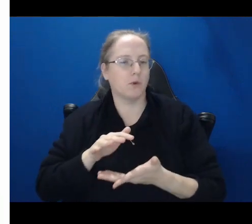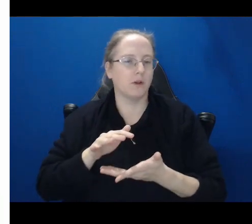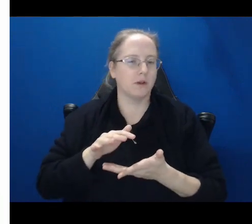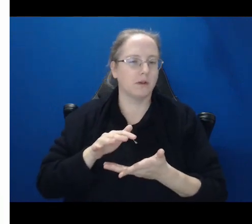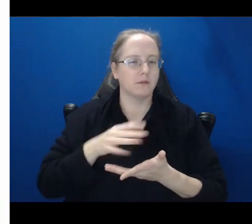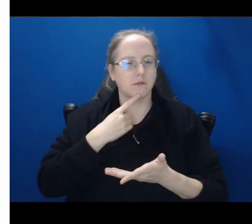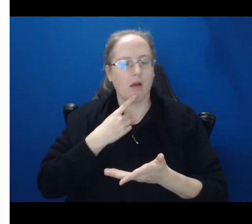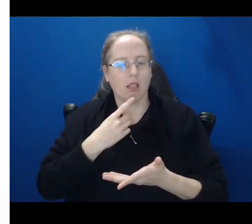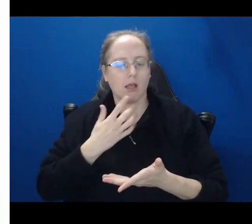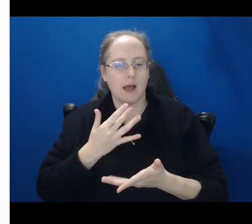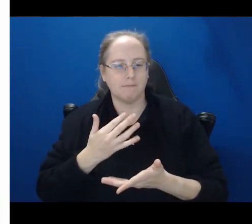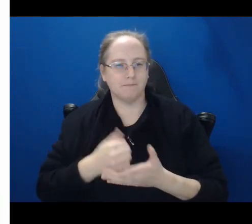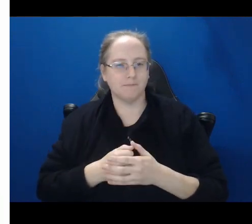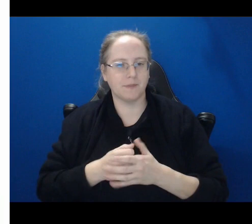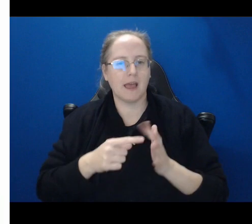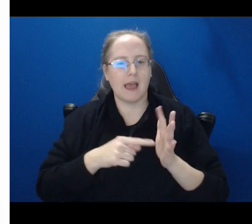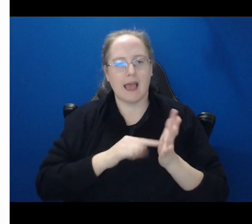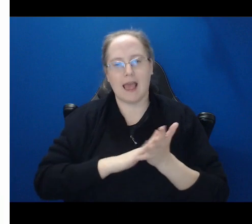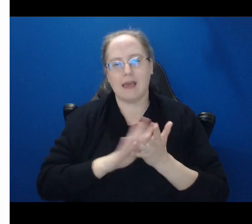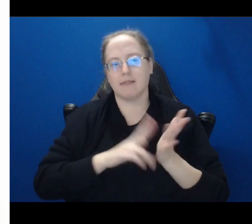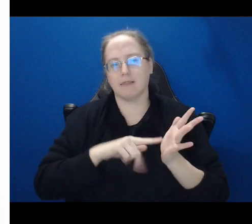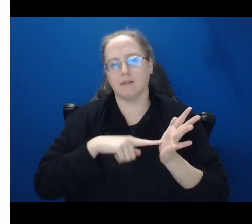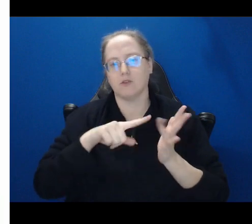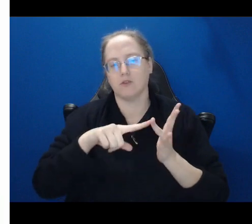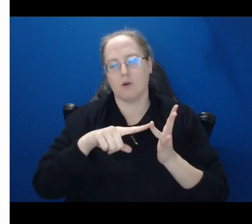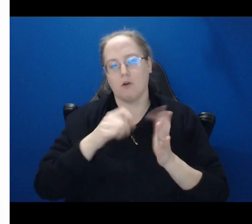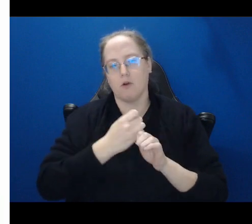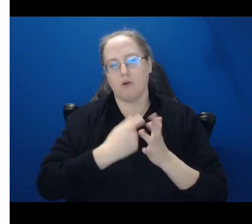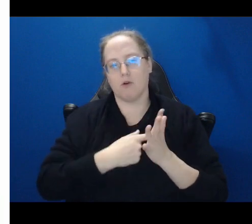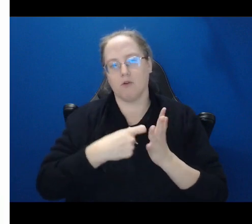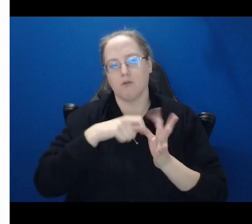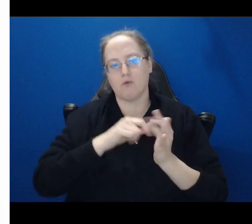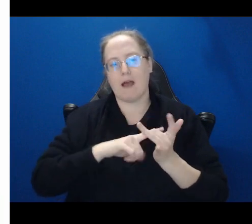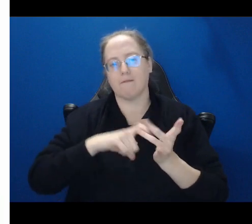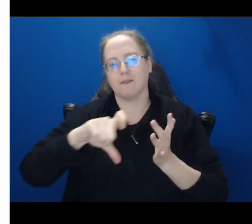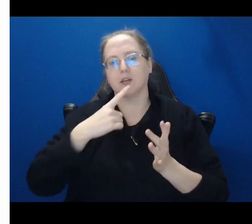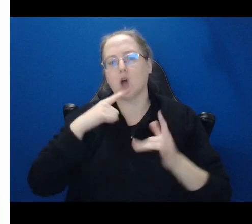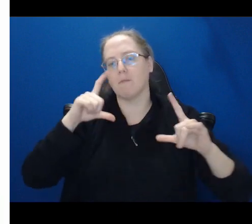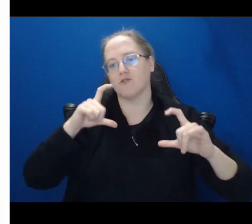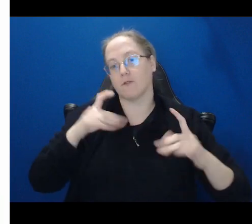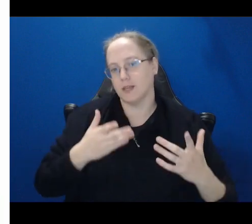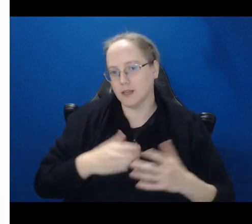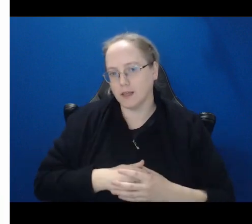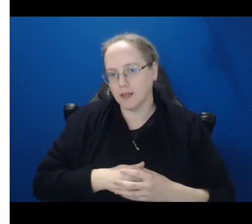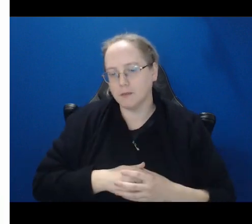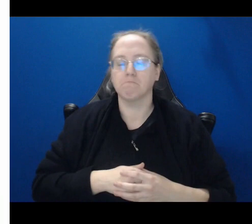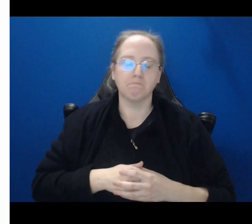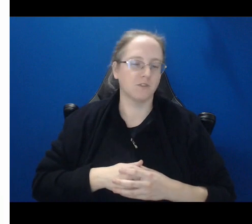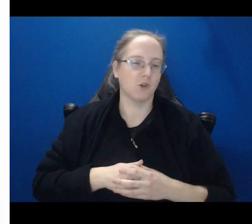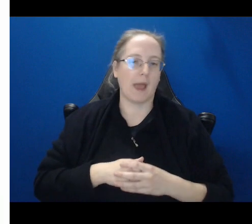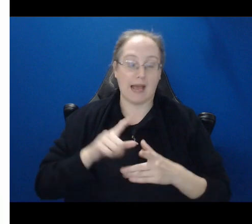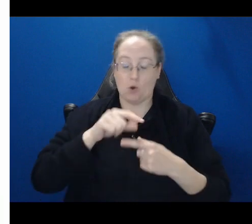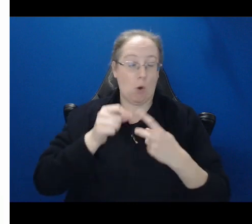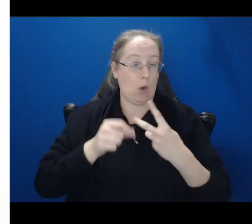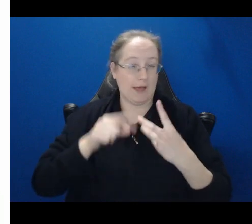of ethnographic photography. So it's got, all sorts of things within it, and it's